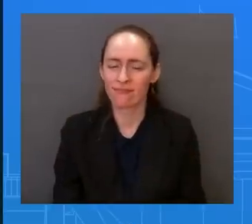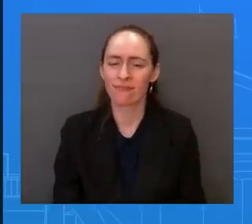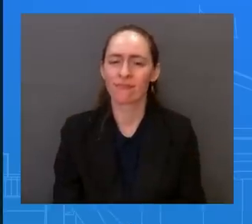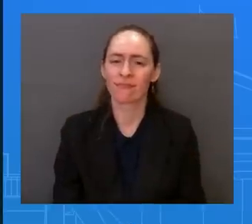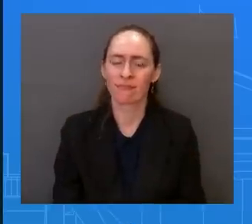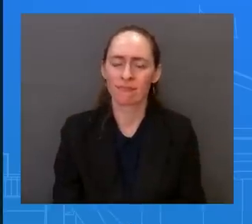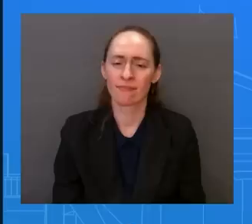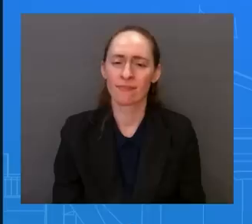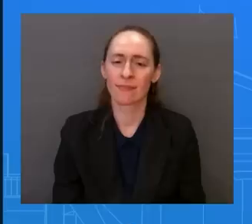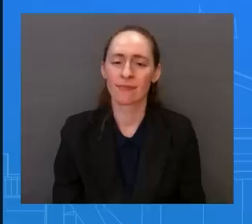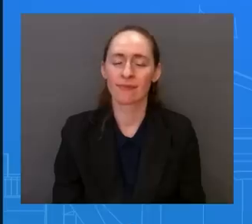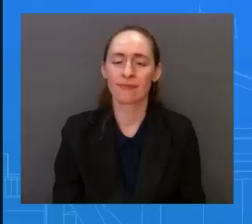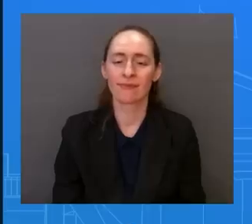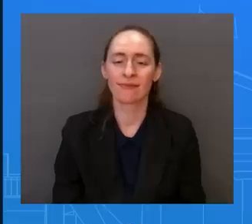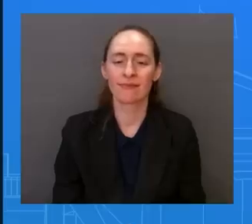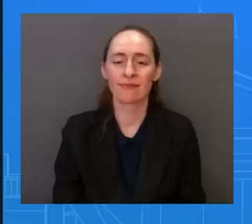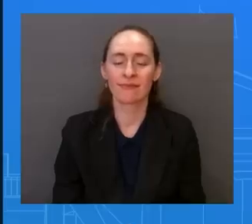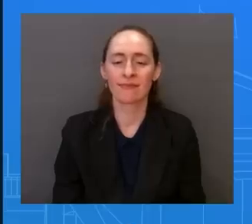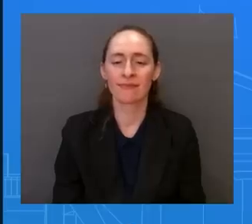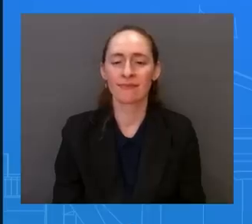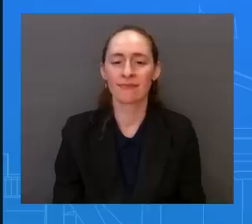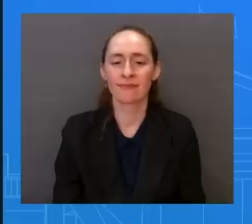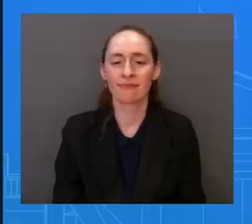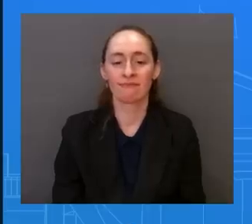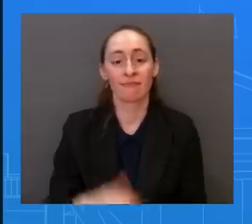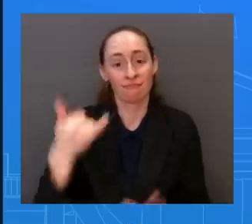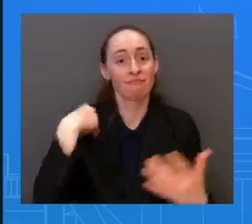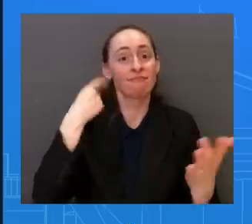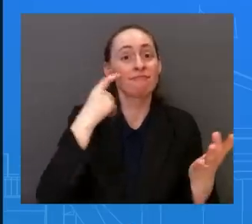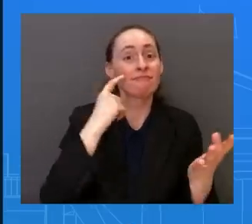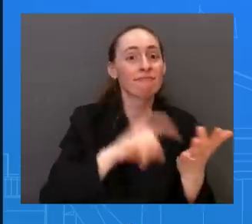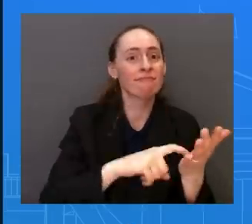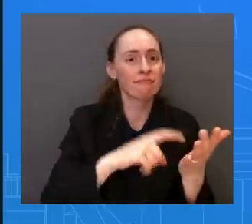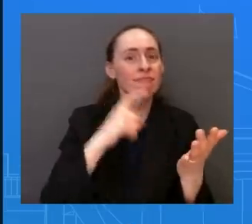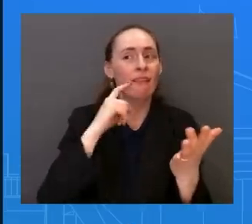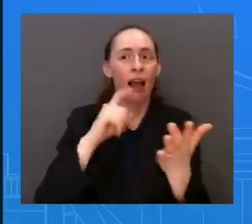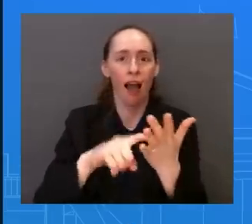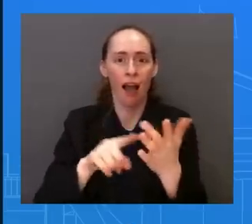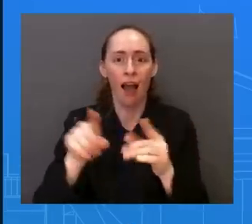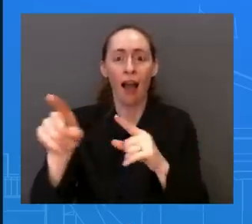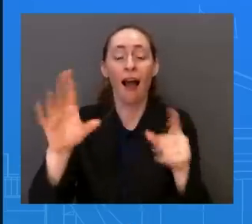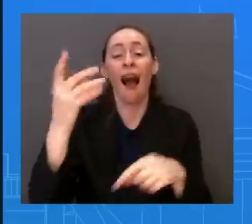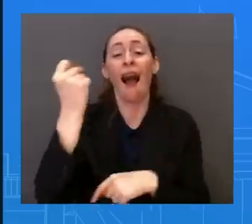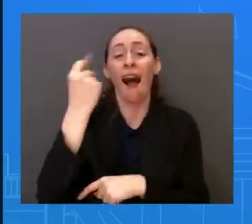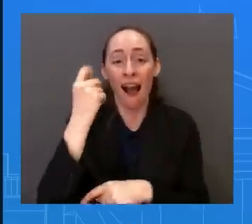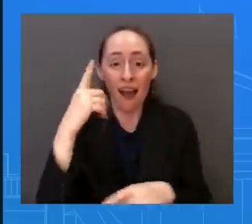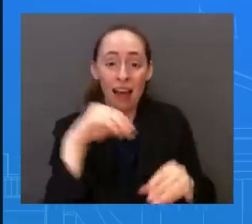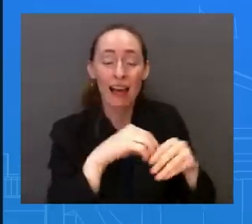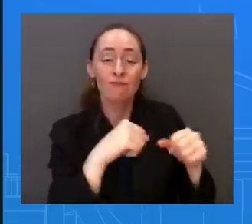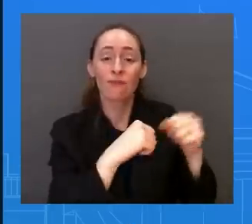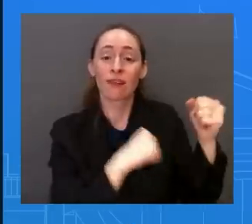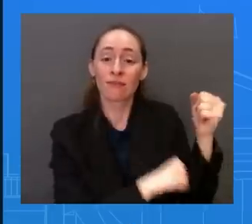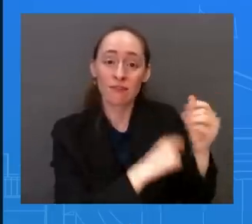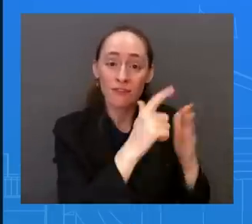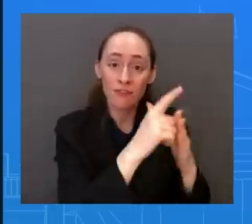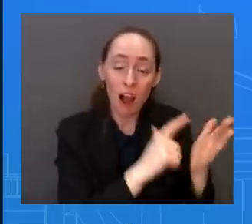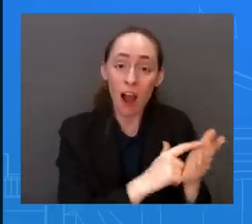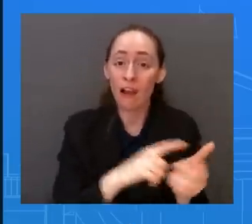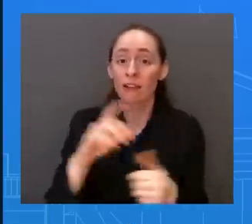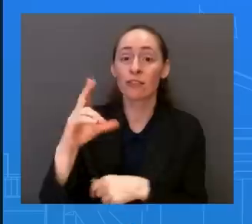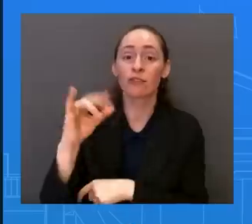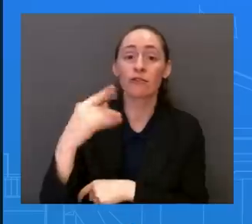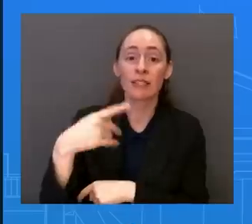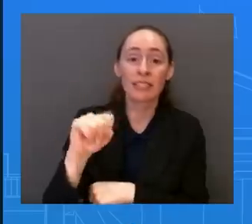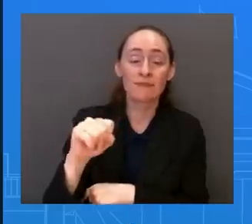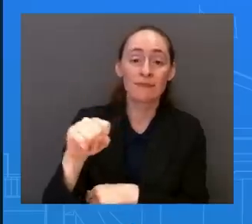on all three of the major pieces of legislation, on infrastructure, CHIPS and Science, and on the Inflation Reduction Act, 2023 is the year in